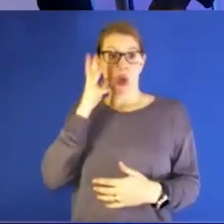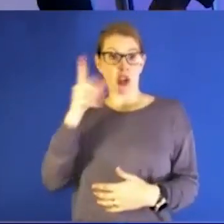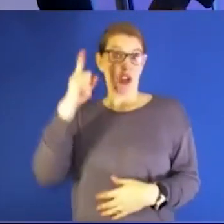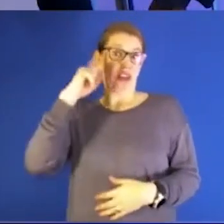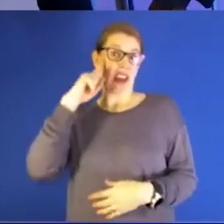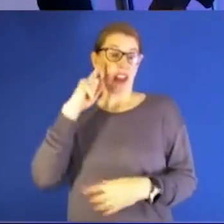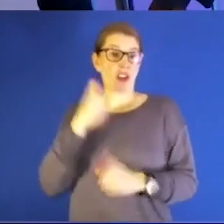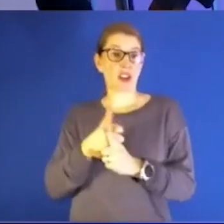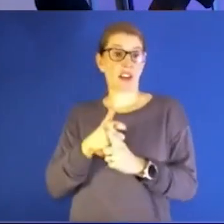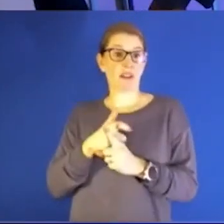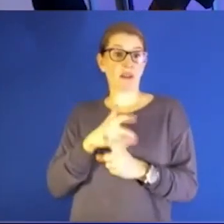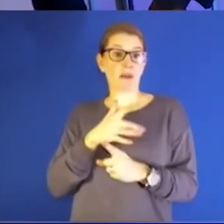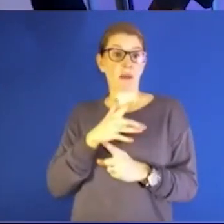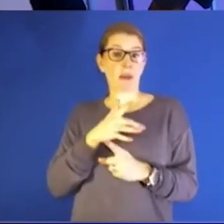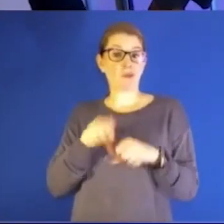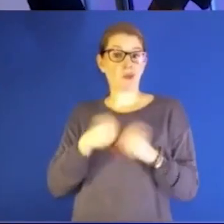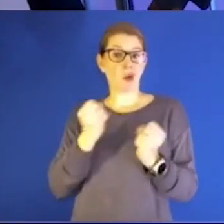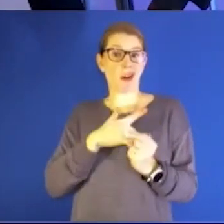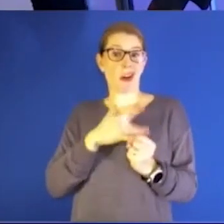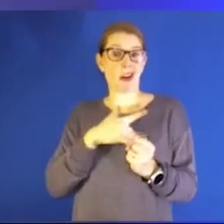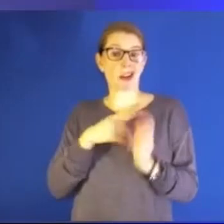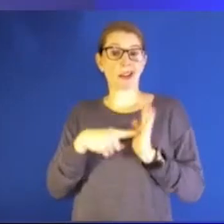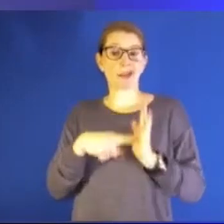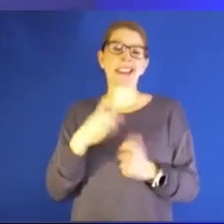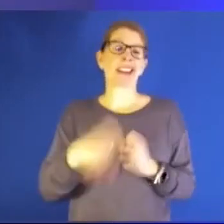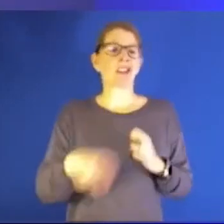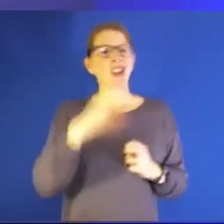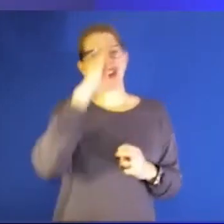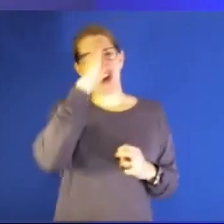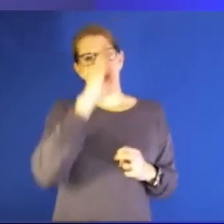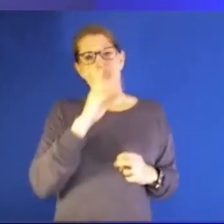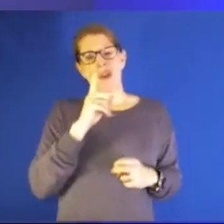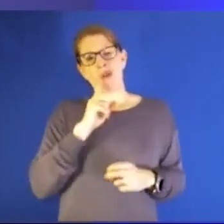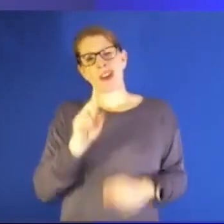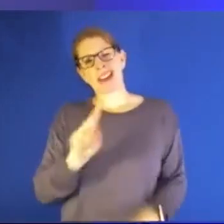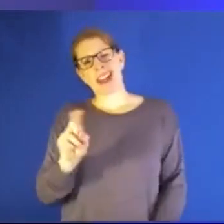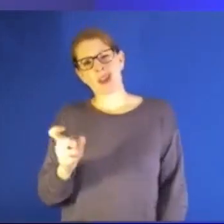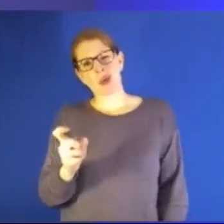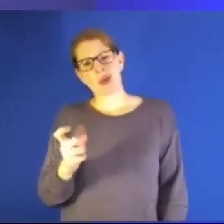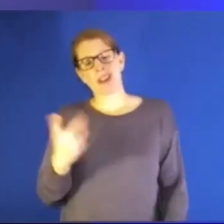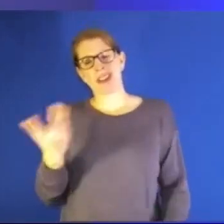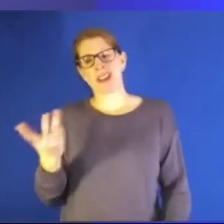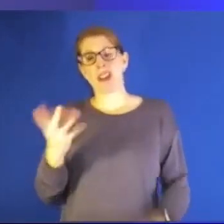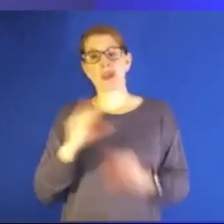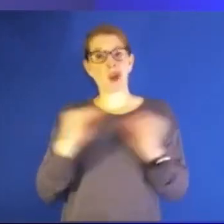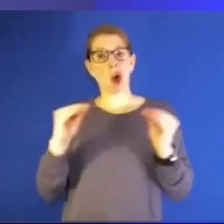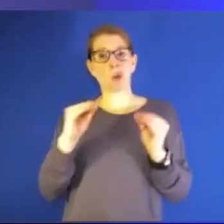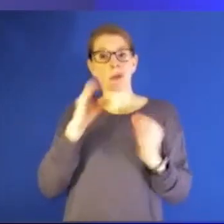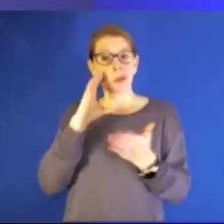Dr. Love? It's really tough to know and to make that diagnosis without having images of the heart.